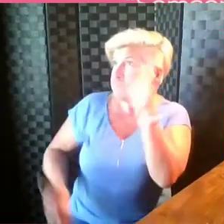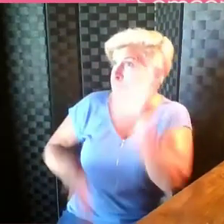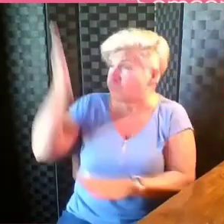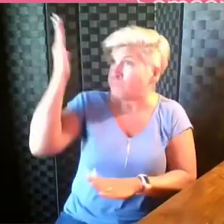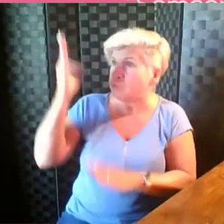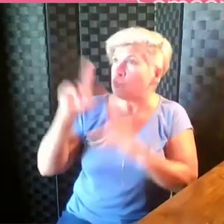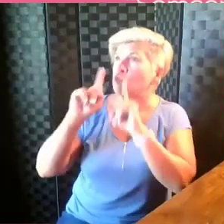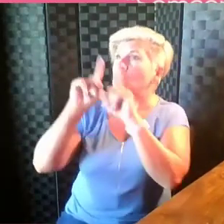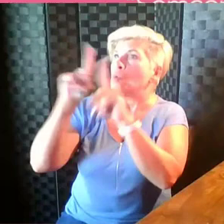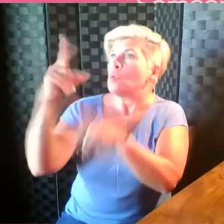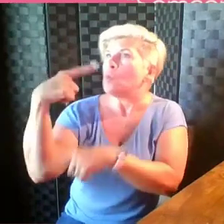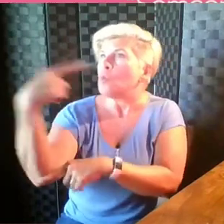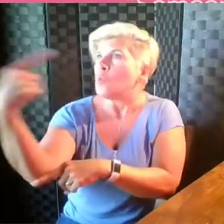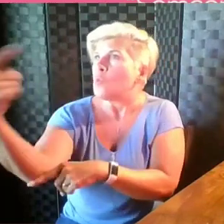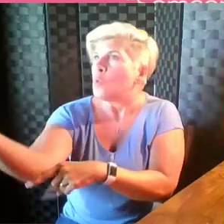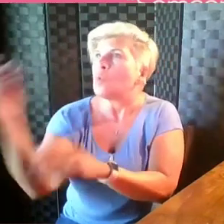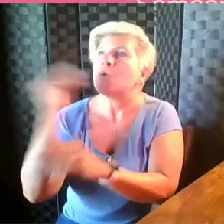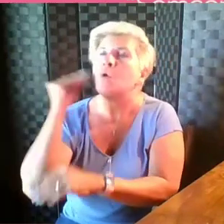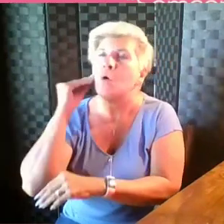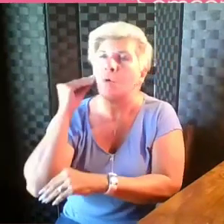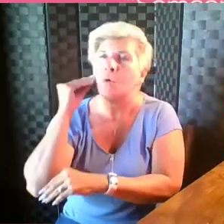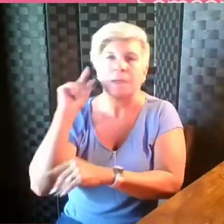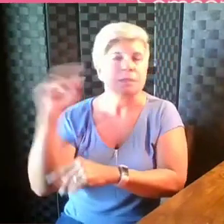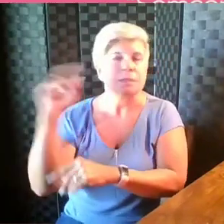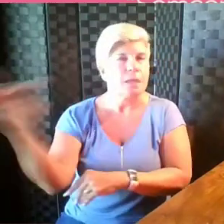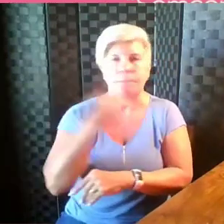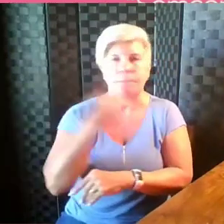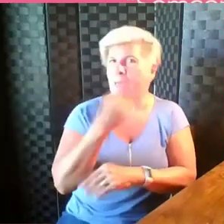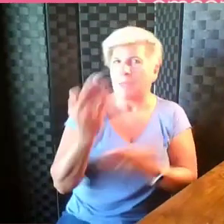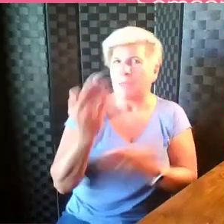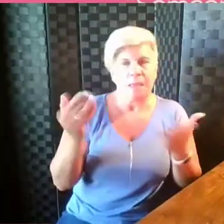returned to the home of the three bears again.